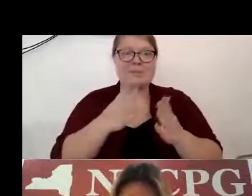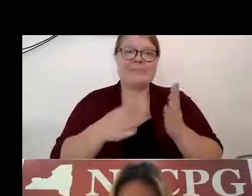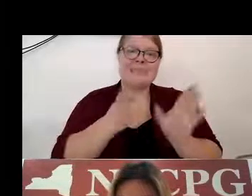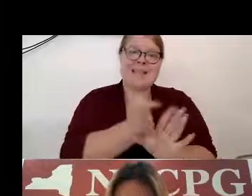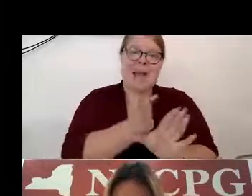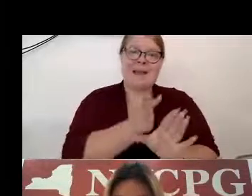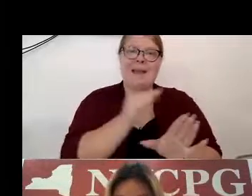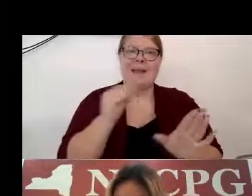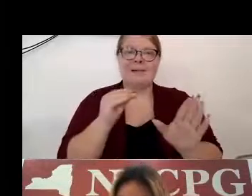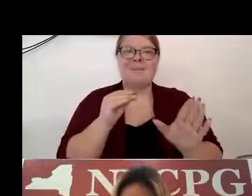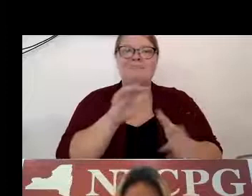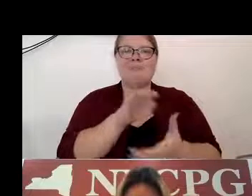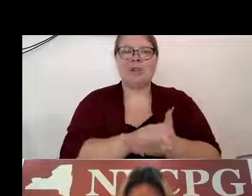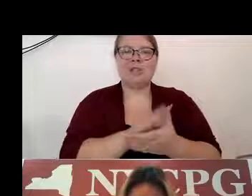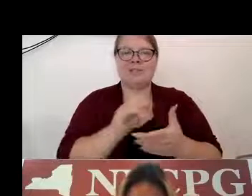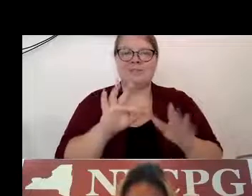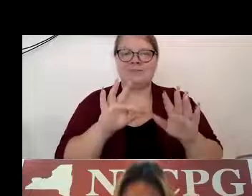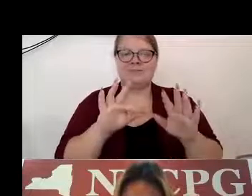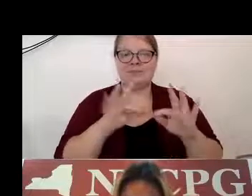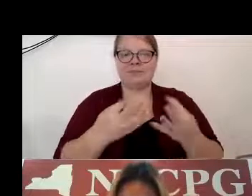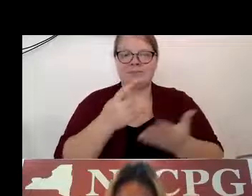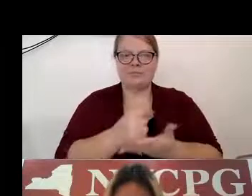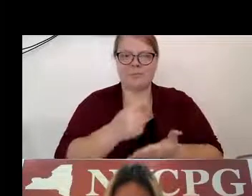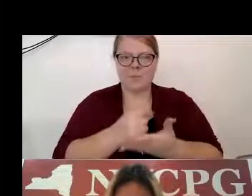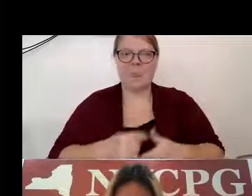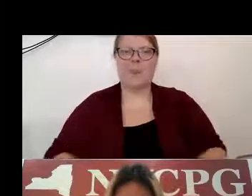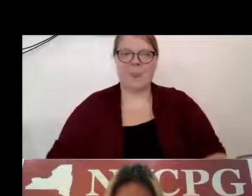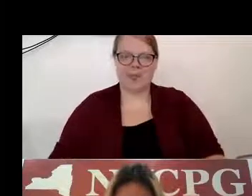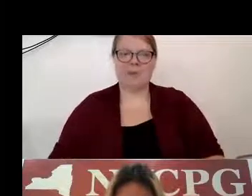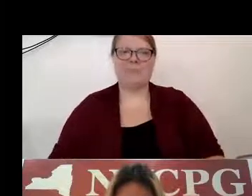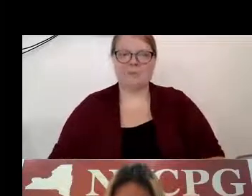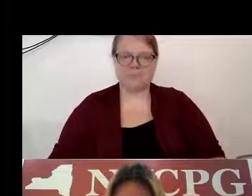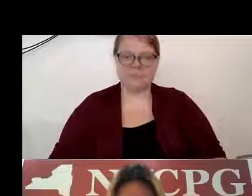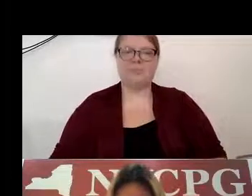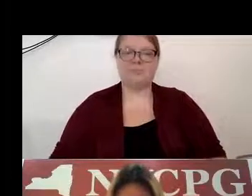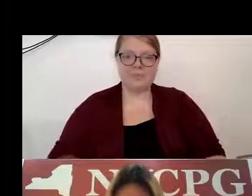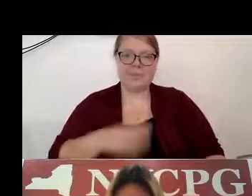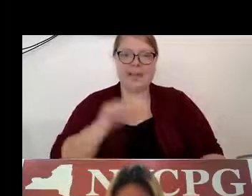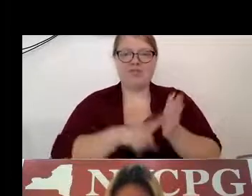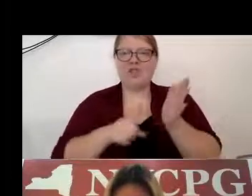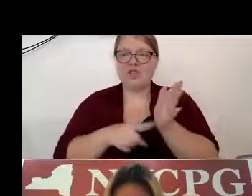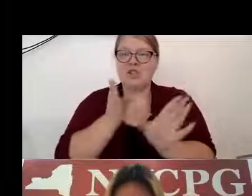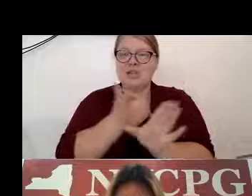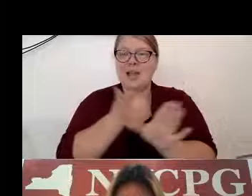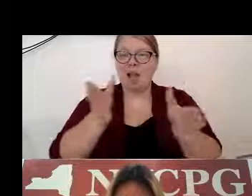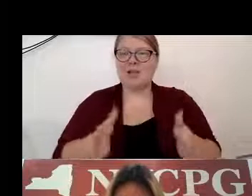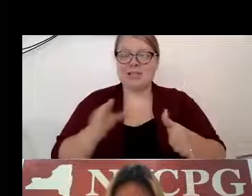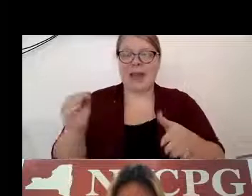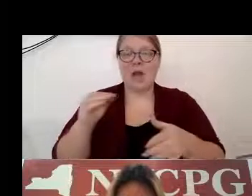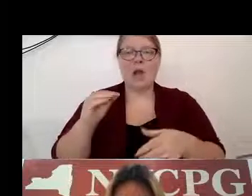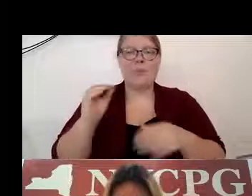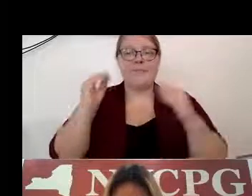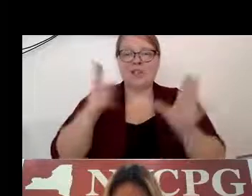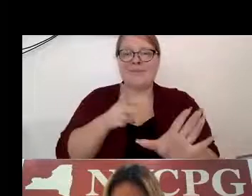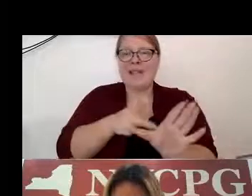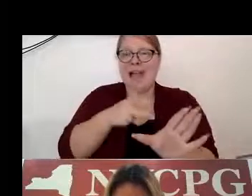He is an international certified gambling counselor, a research psychologist, and assistant professor of psychiatry